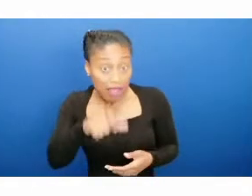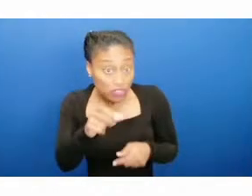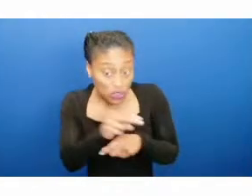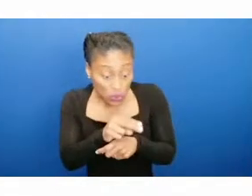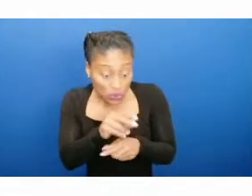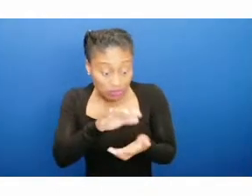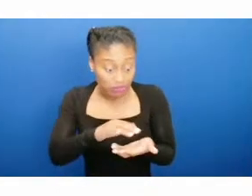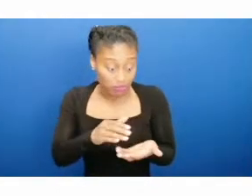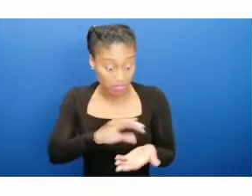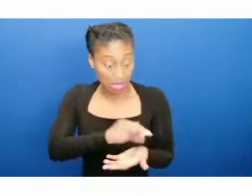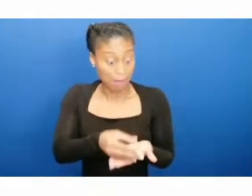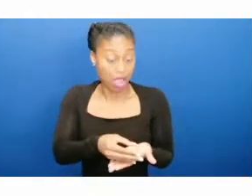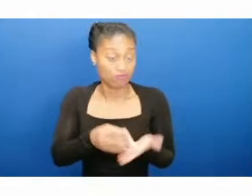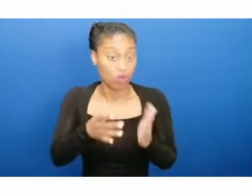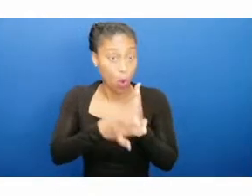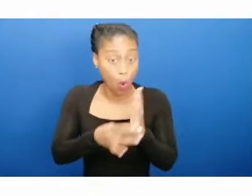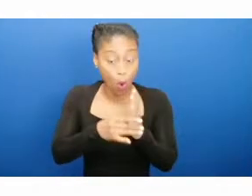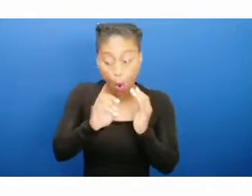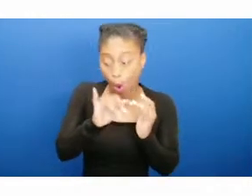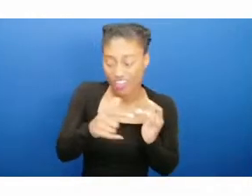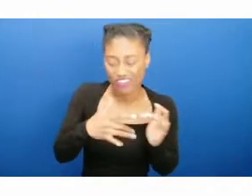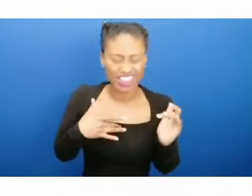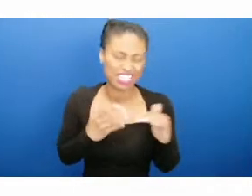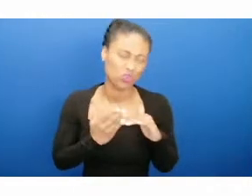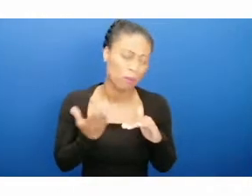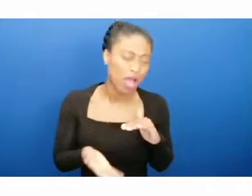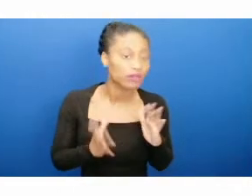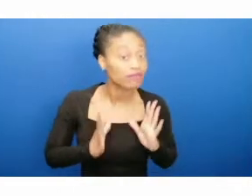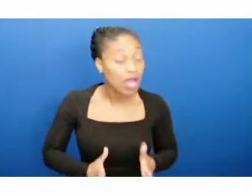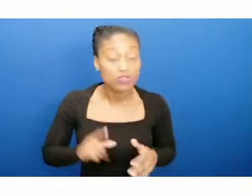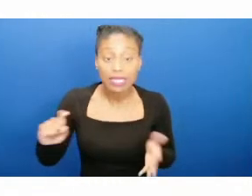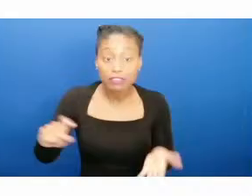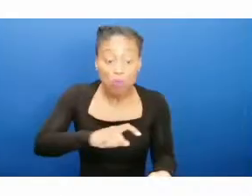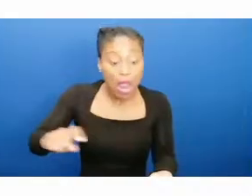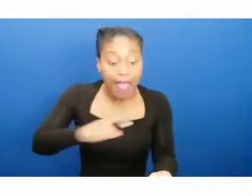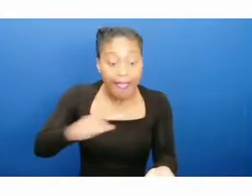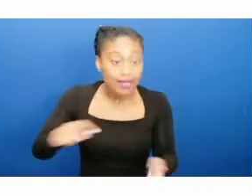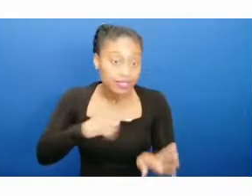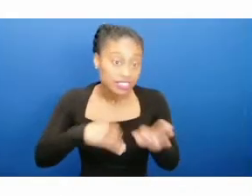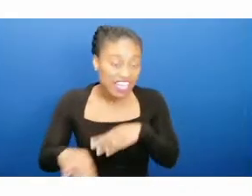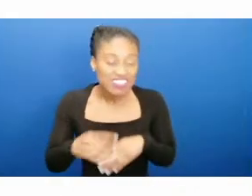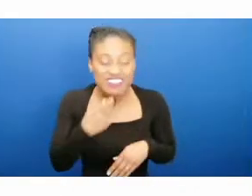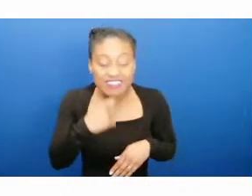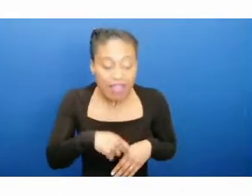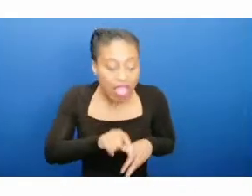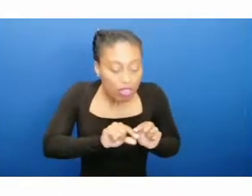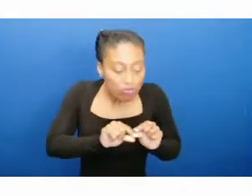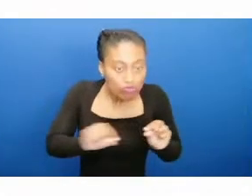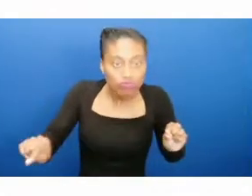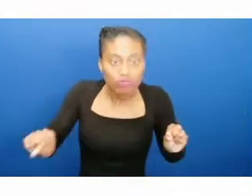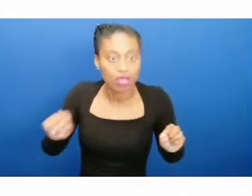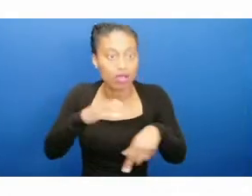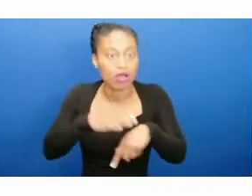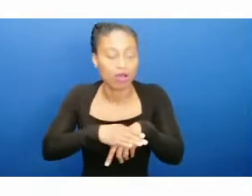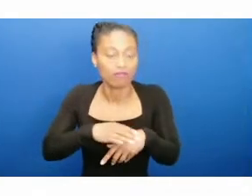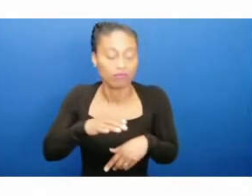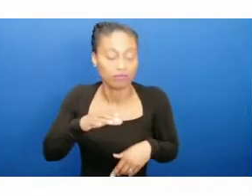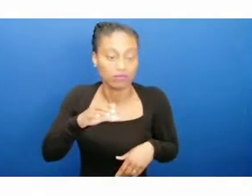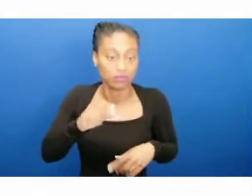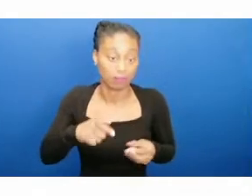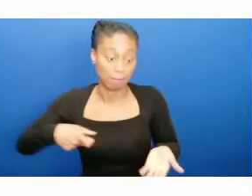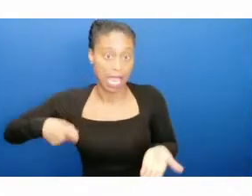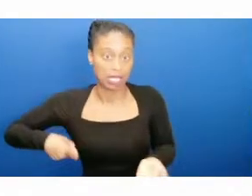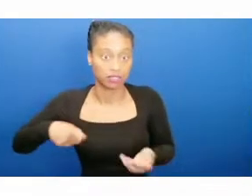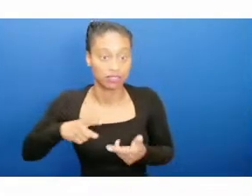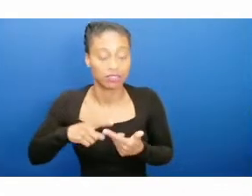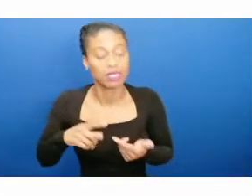oil. If you think this is too much oil, you can use a cooking oil spray and just put a thin layer of that oil into the pan. All you